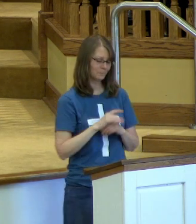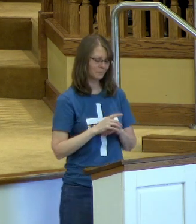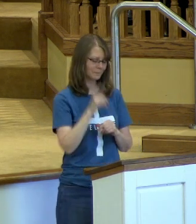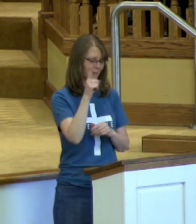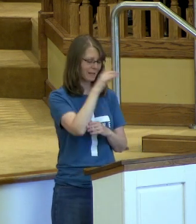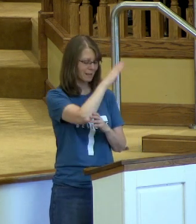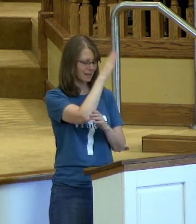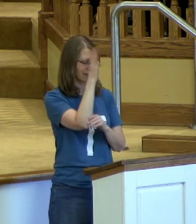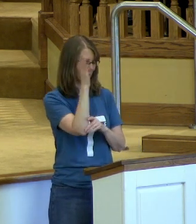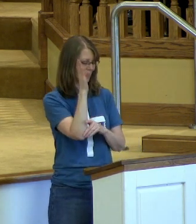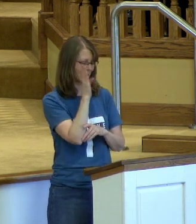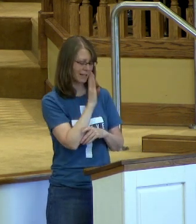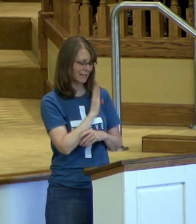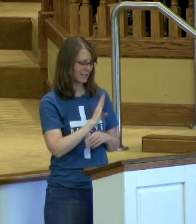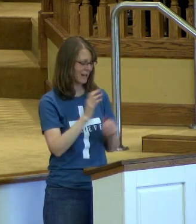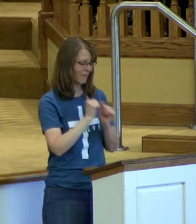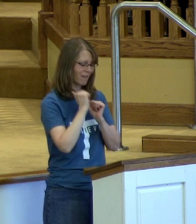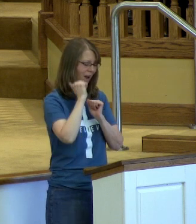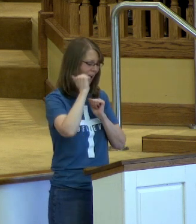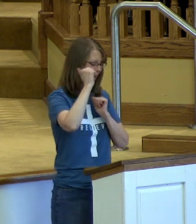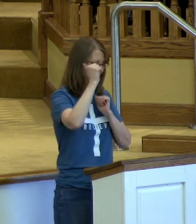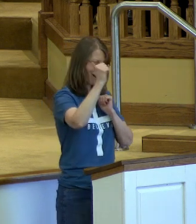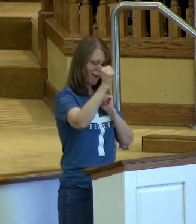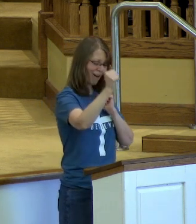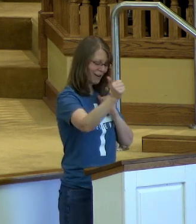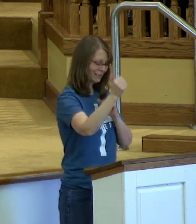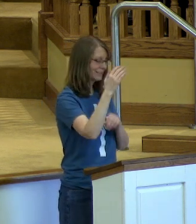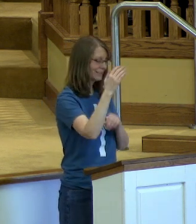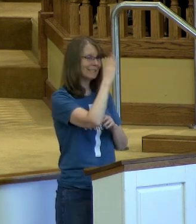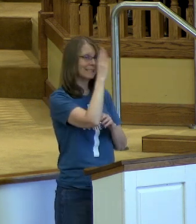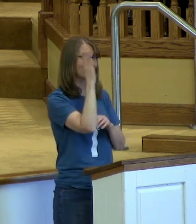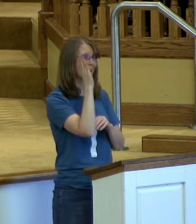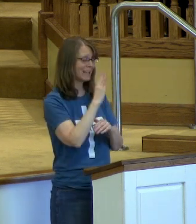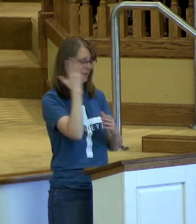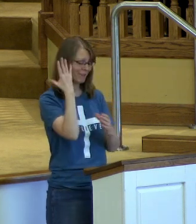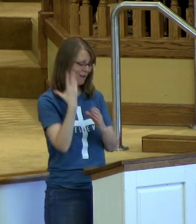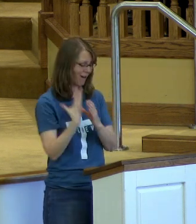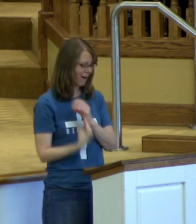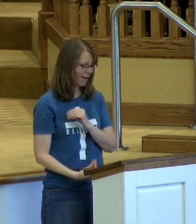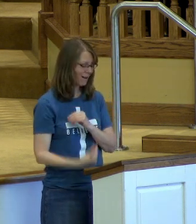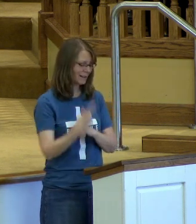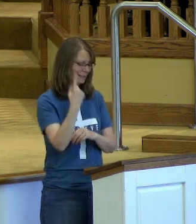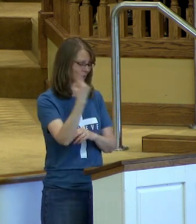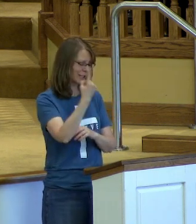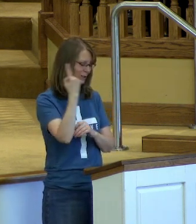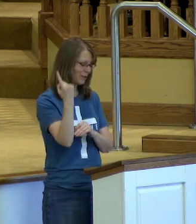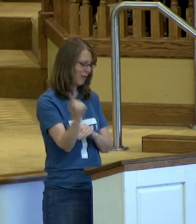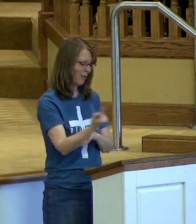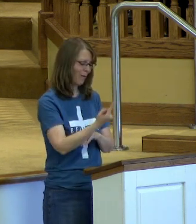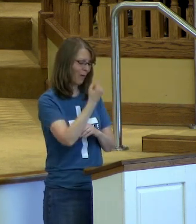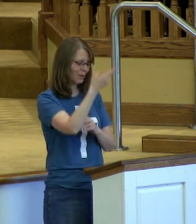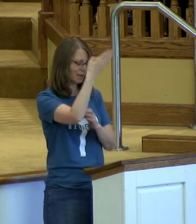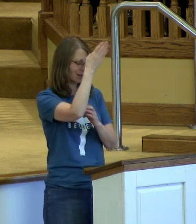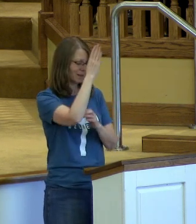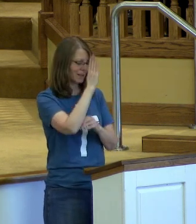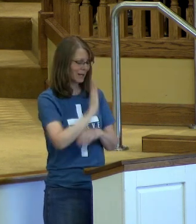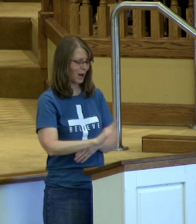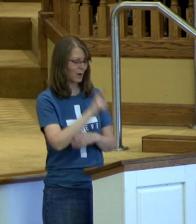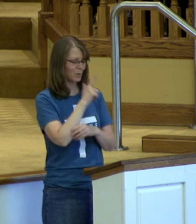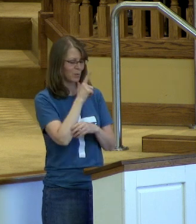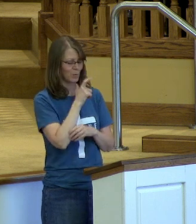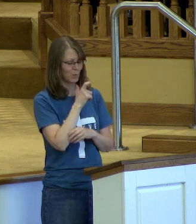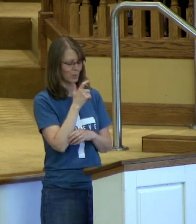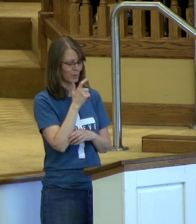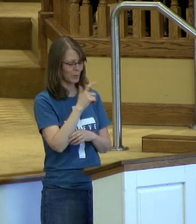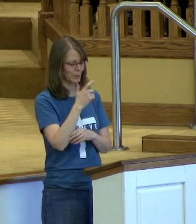never distant, he's never far away. He's the only God who could